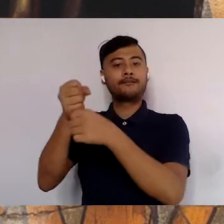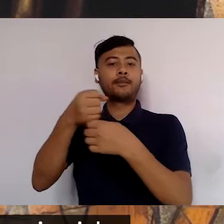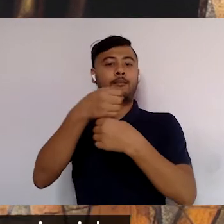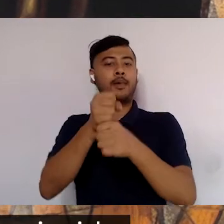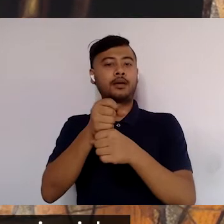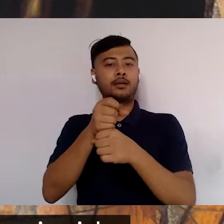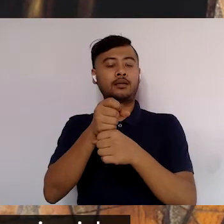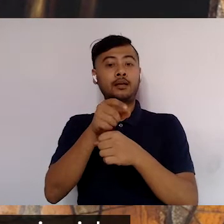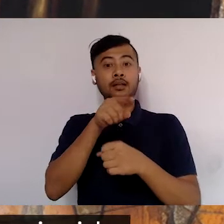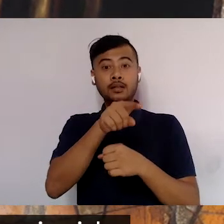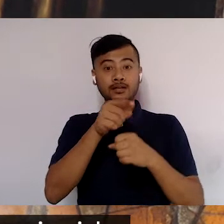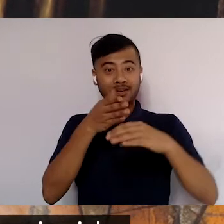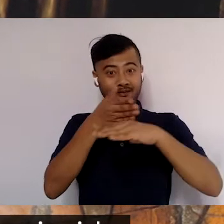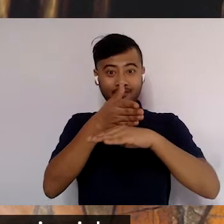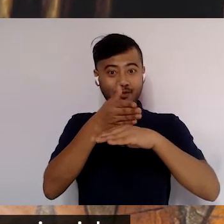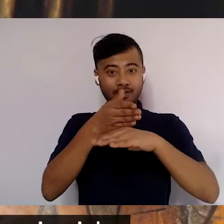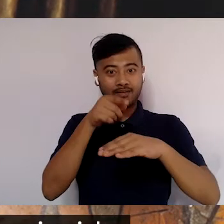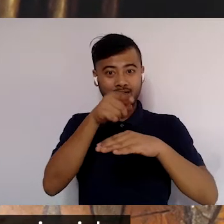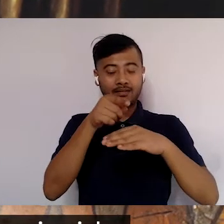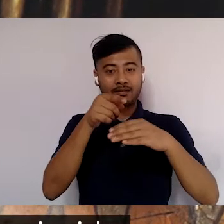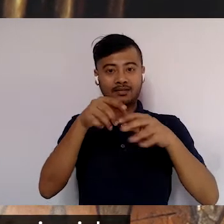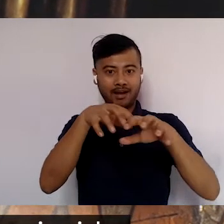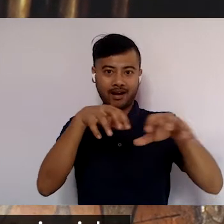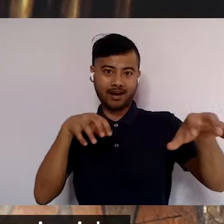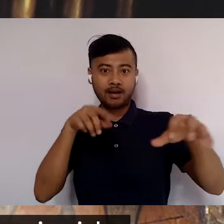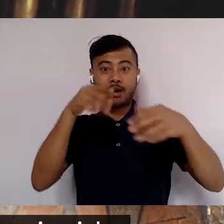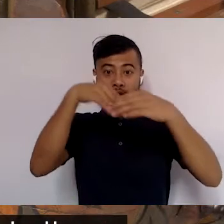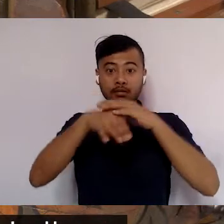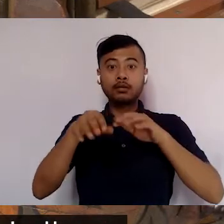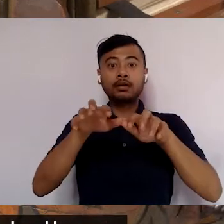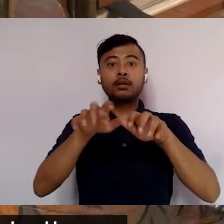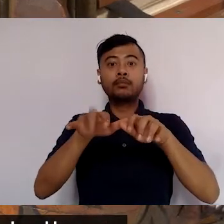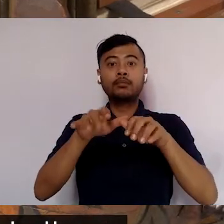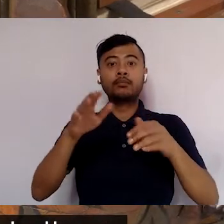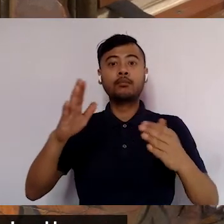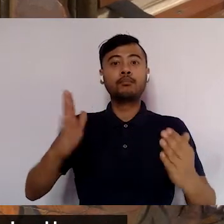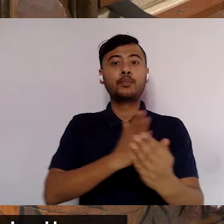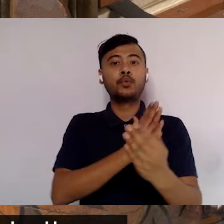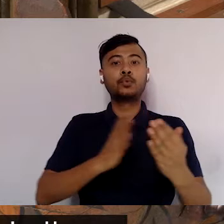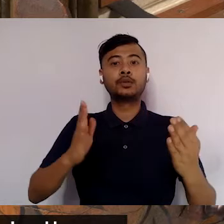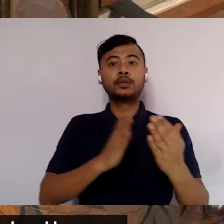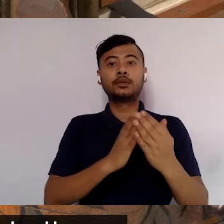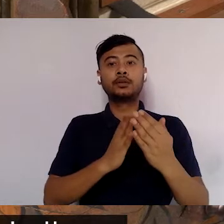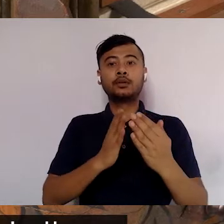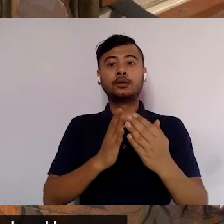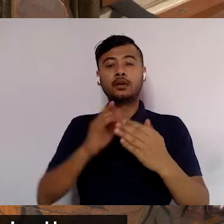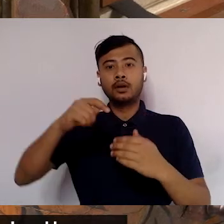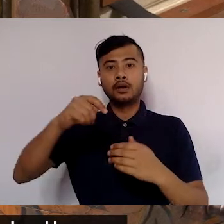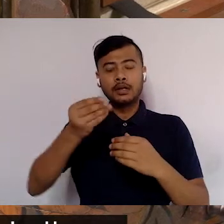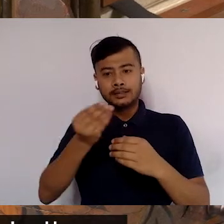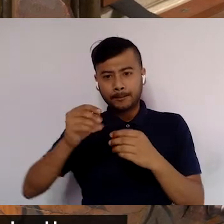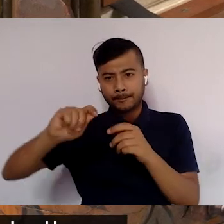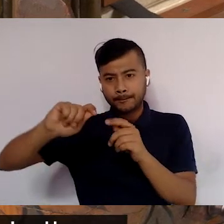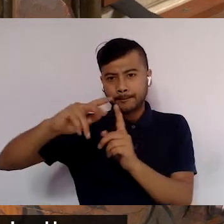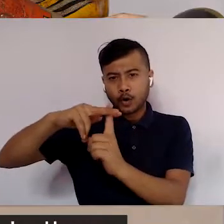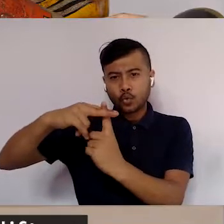that opens to reveal the keyboard and pipes of an organ inside, and the handle next to it operates the organ's internal